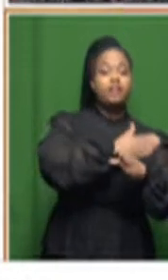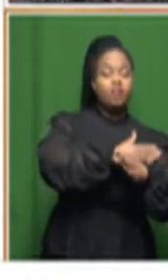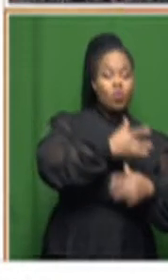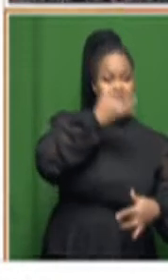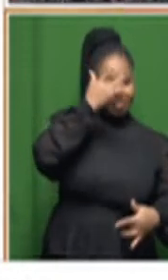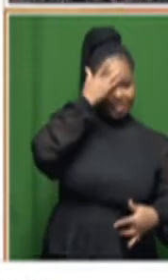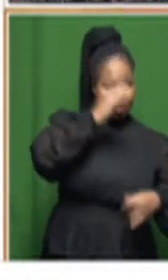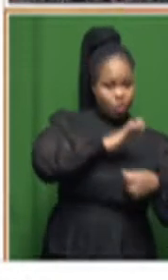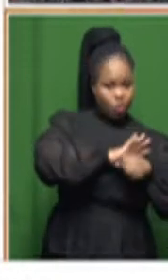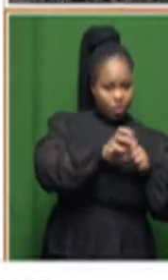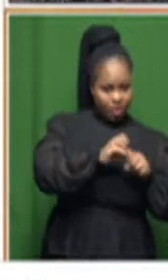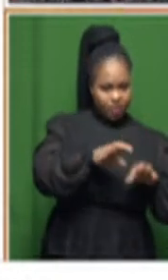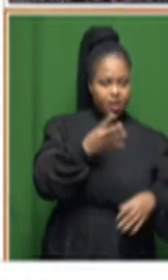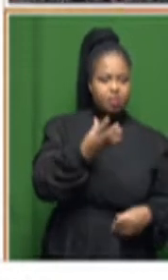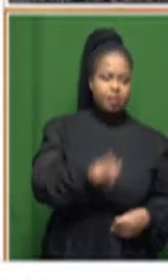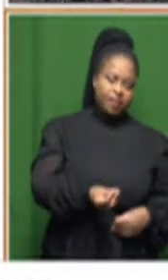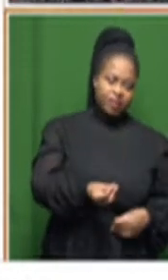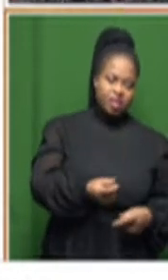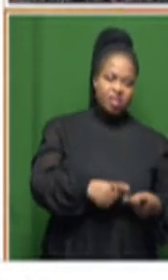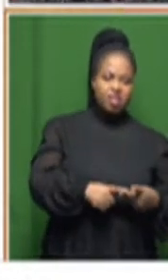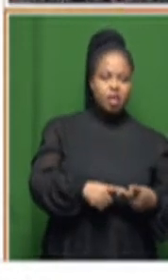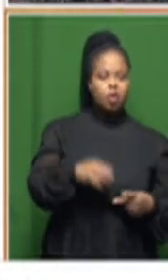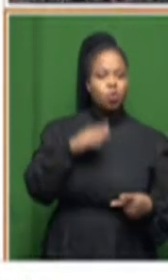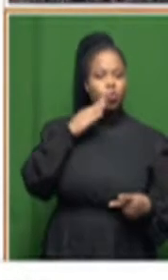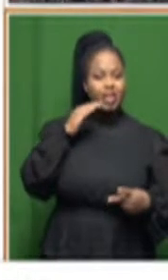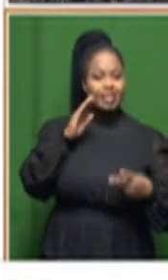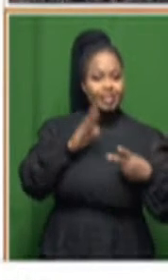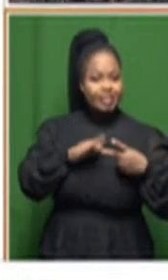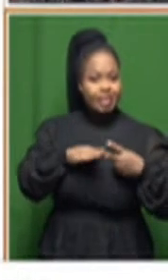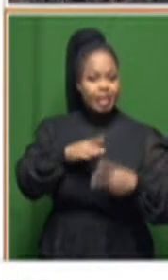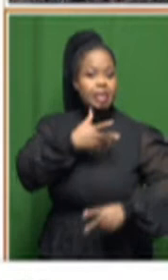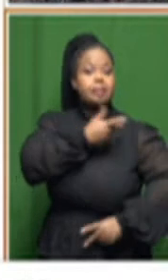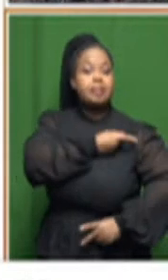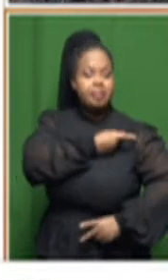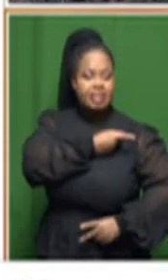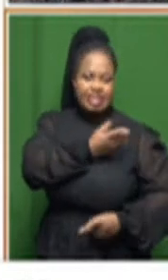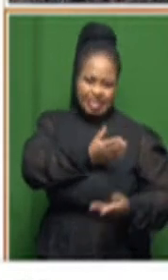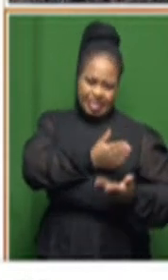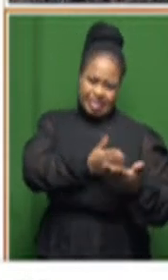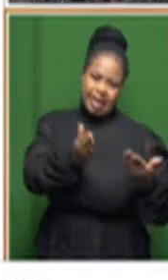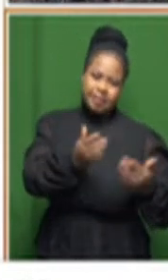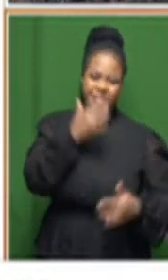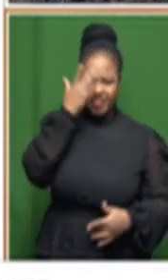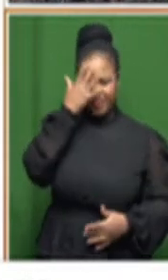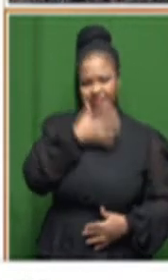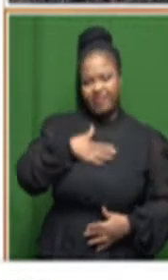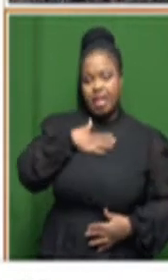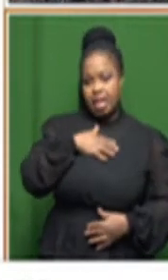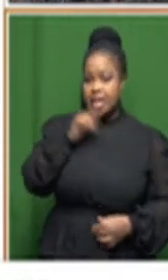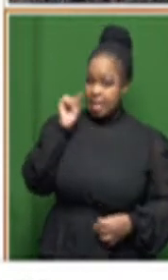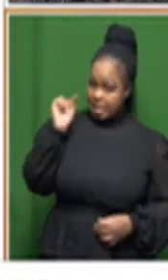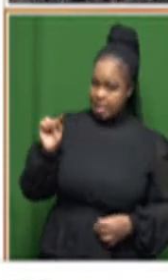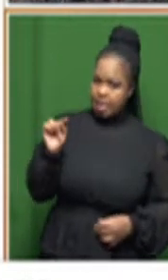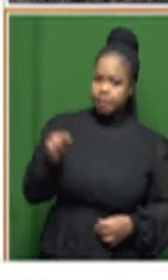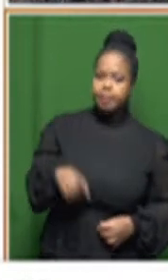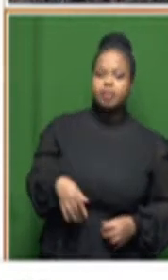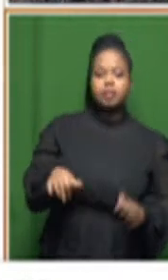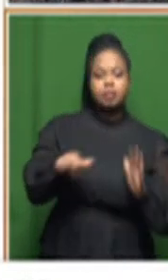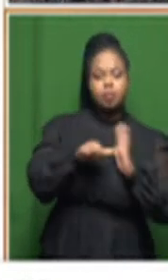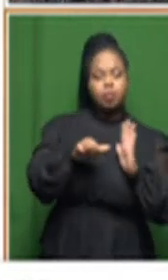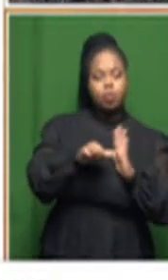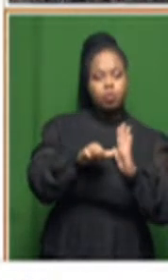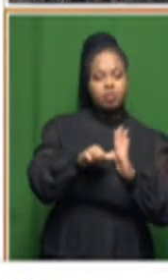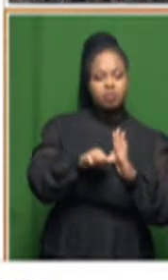and those after a second dose of the vaccine, if it's a 2-dose vaccine. But it's important to seek medical